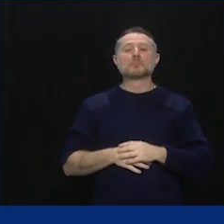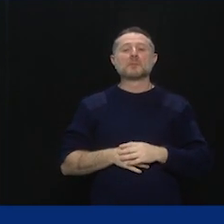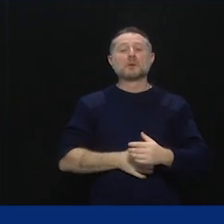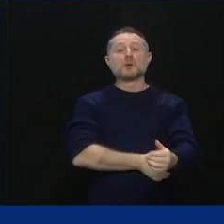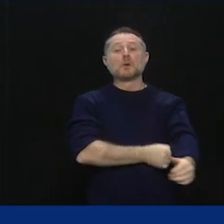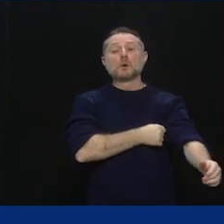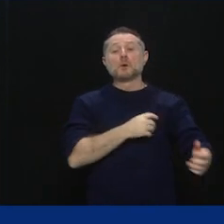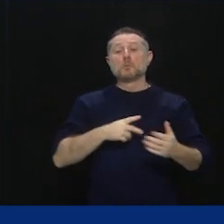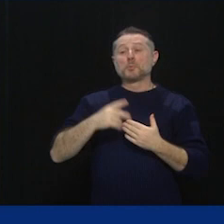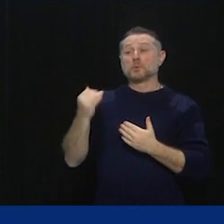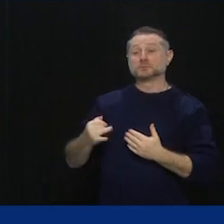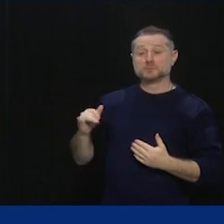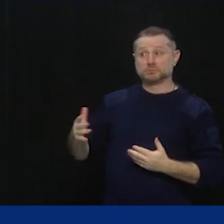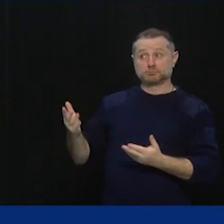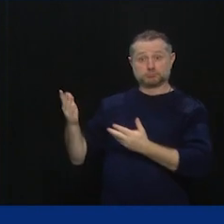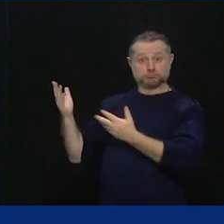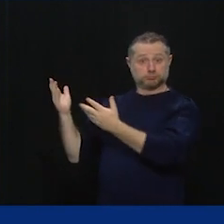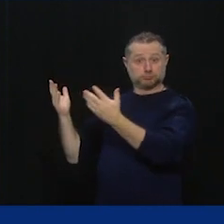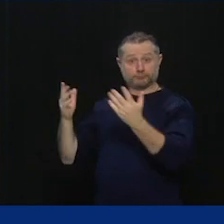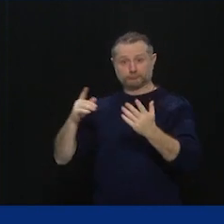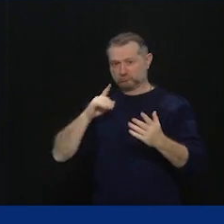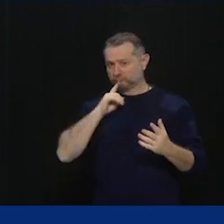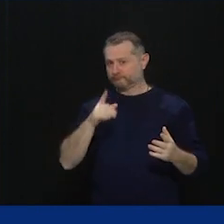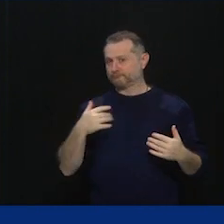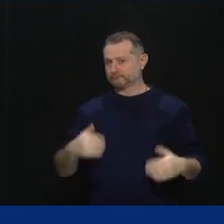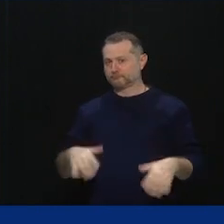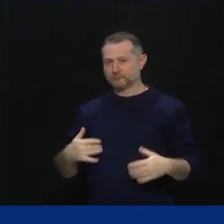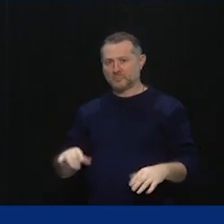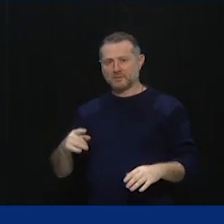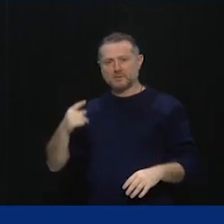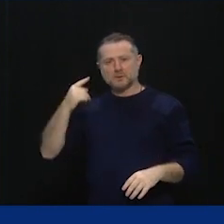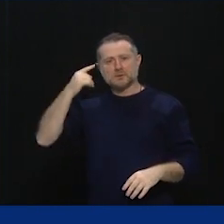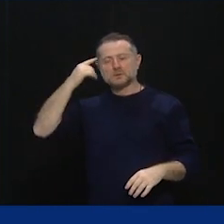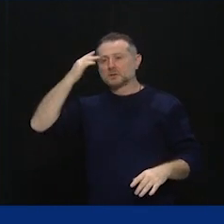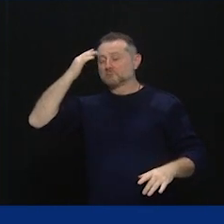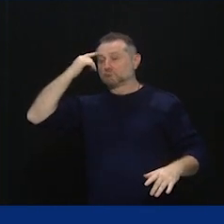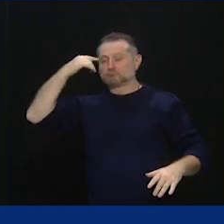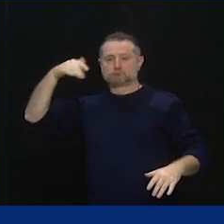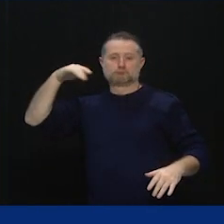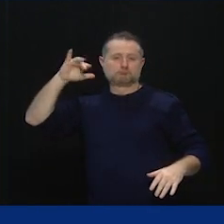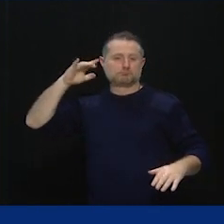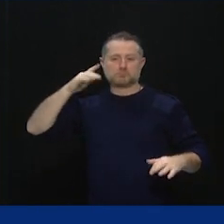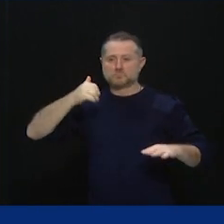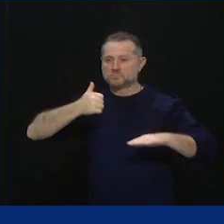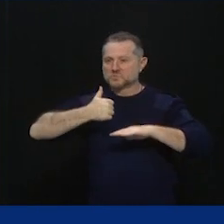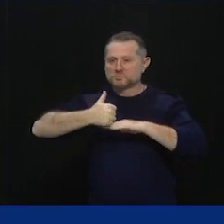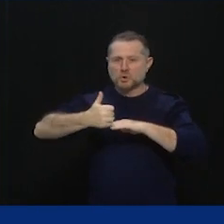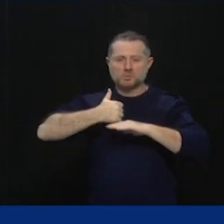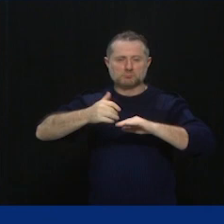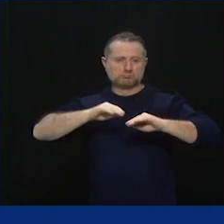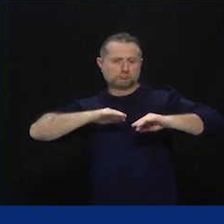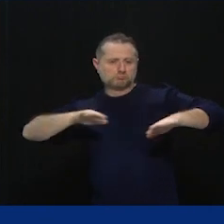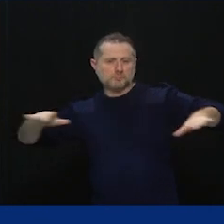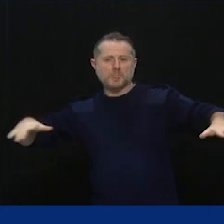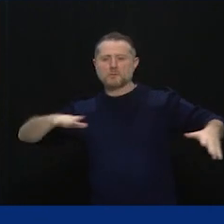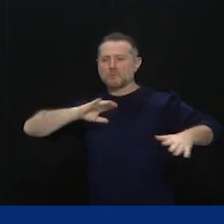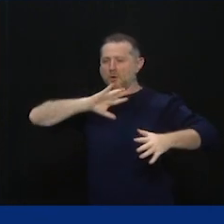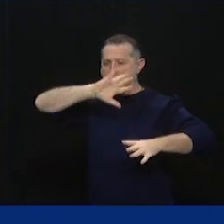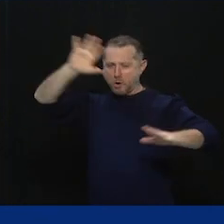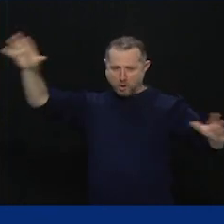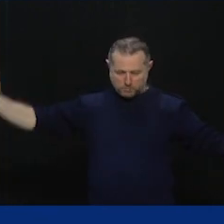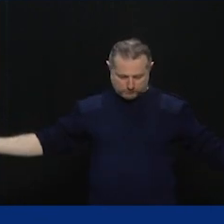a innovation and transportation hub for Long Island. Double